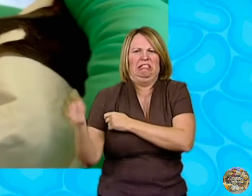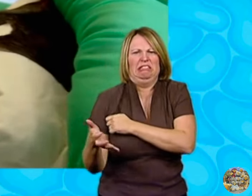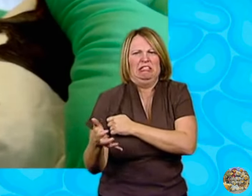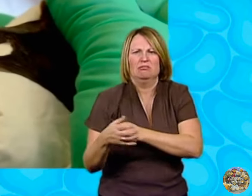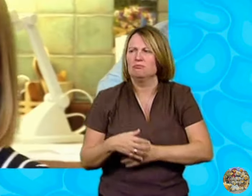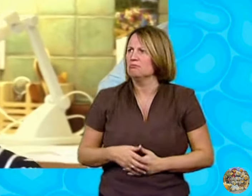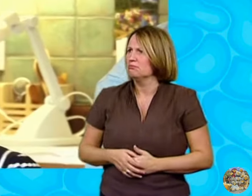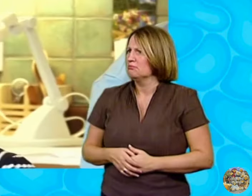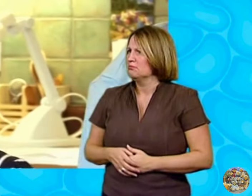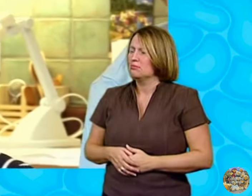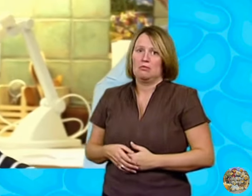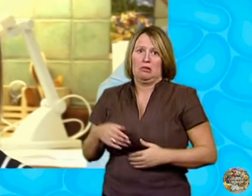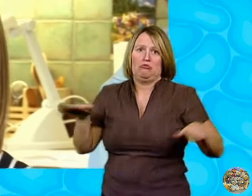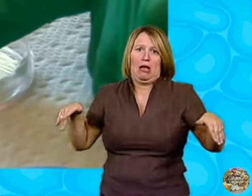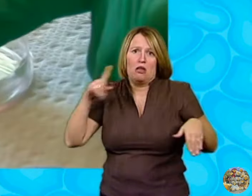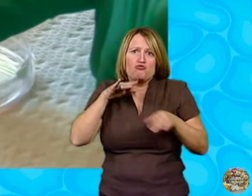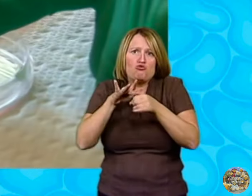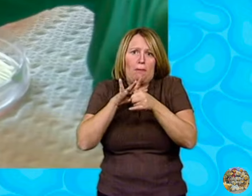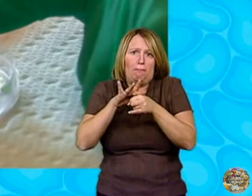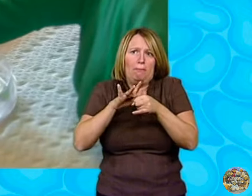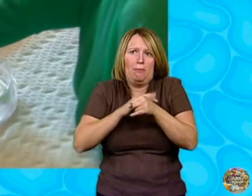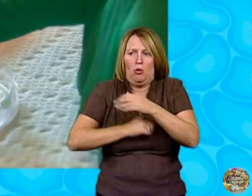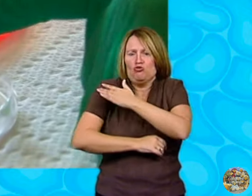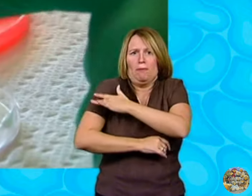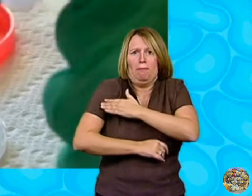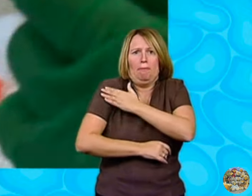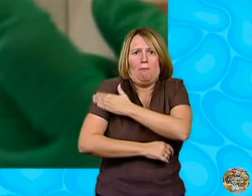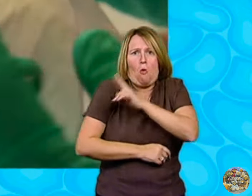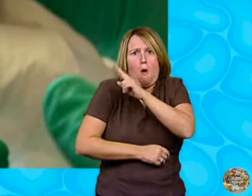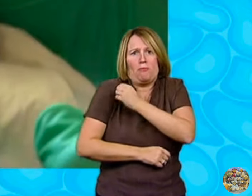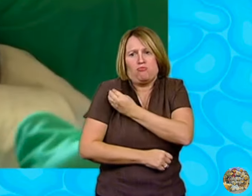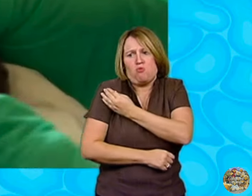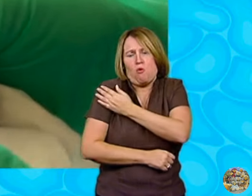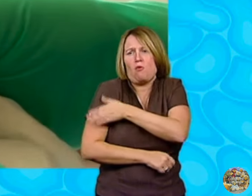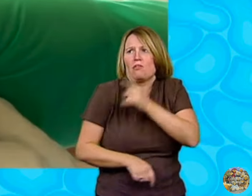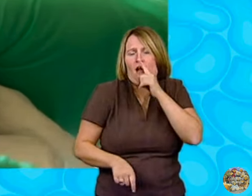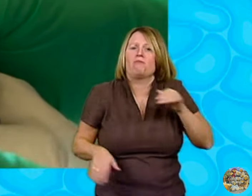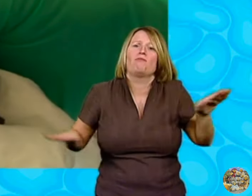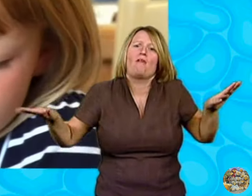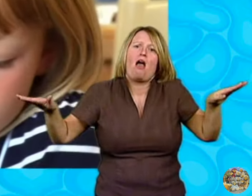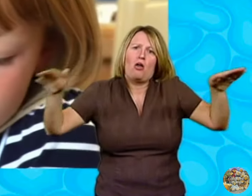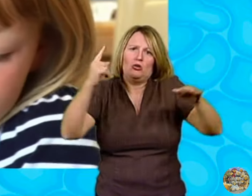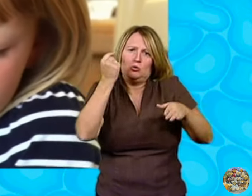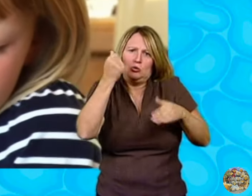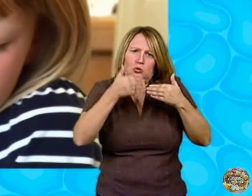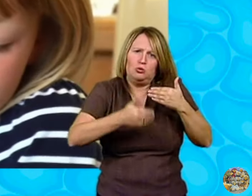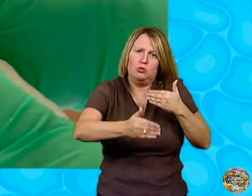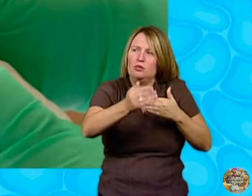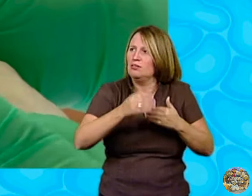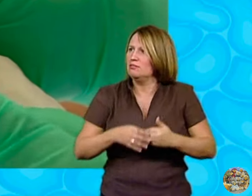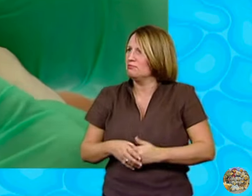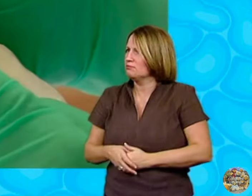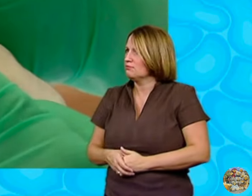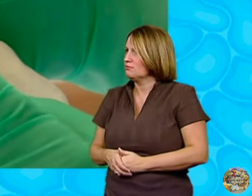wing. The bat hasn't seen cream put on its wing. So hopefully one day it will fly